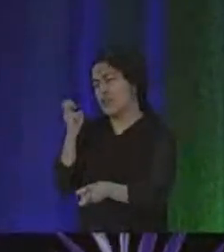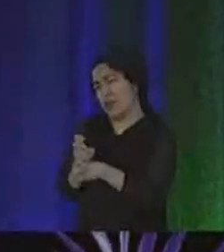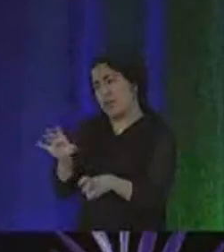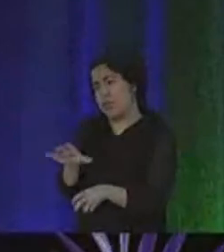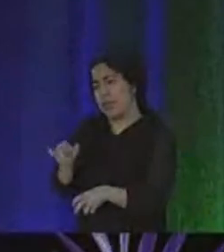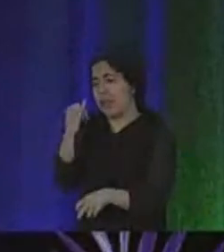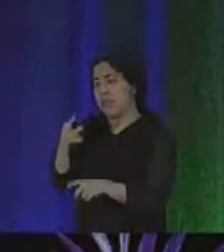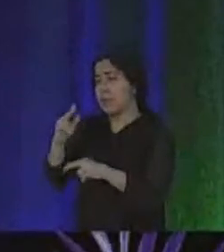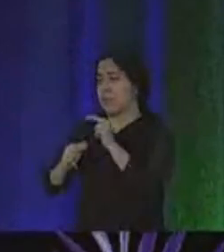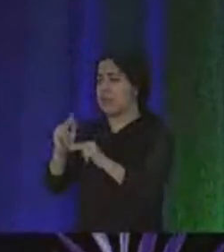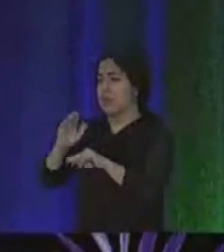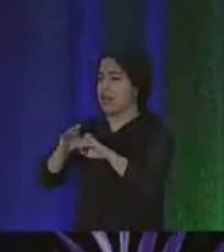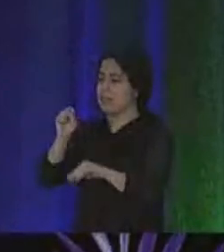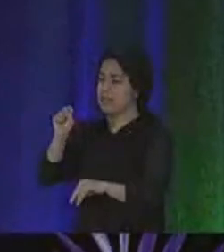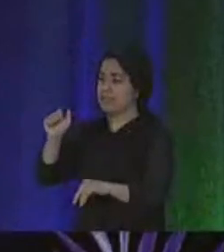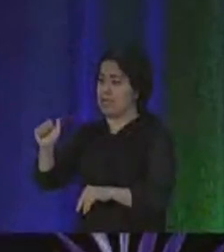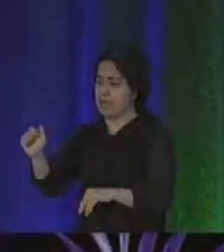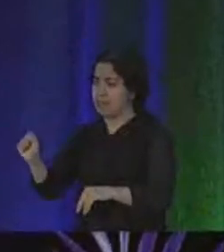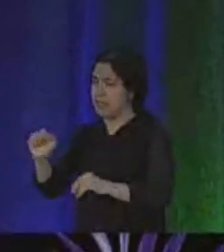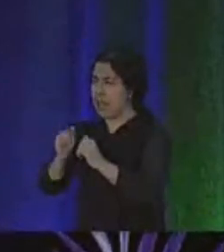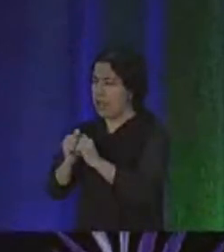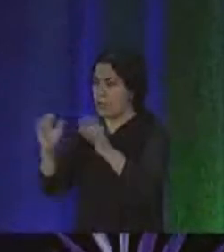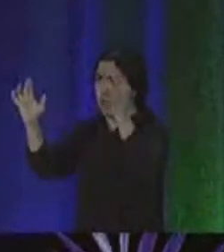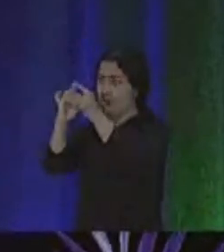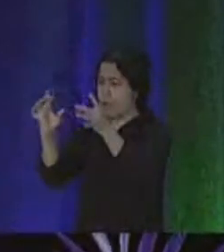right? It's like, how do I wire things back together?